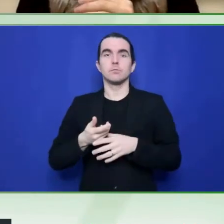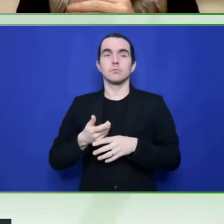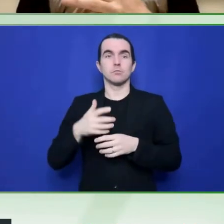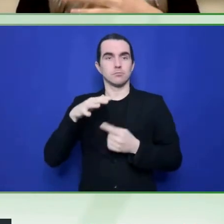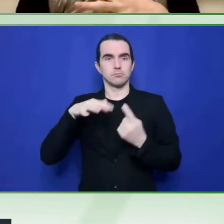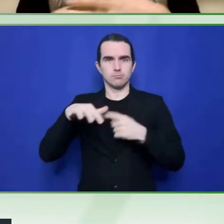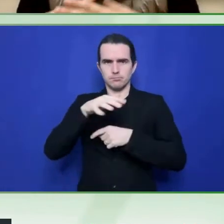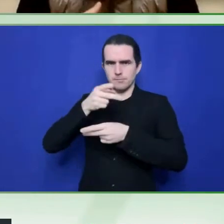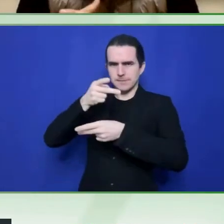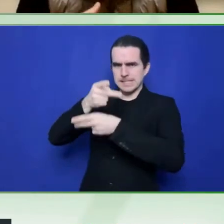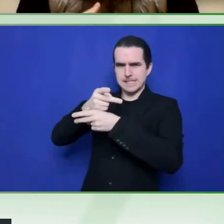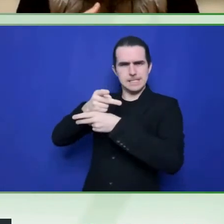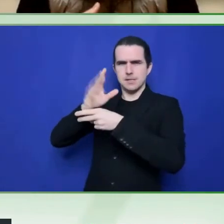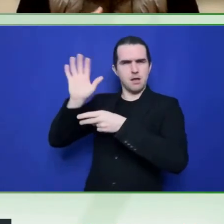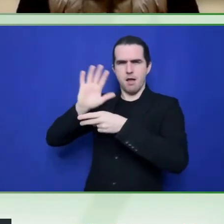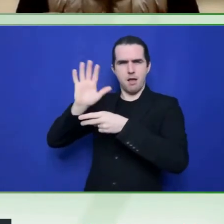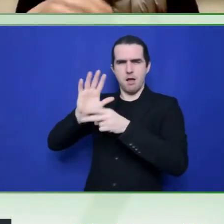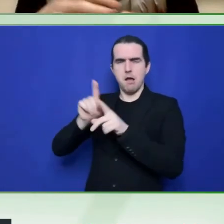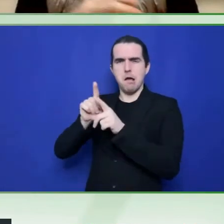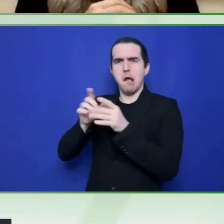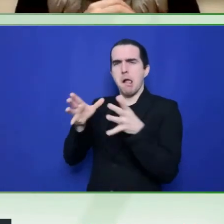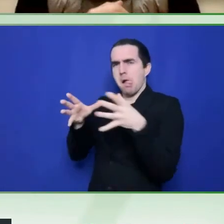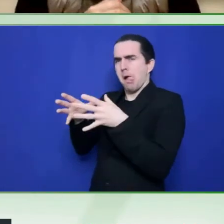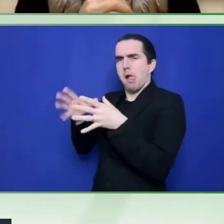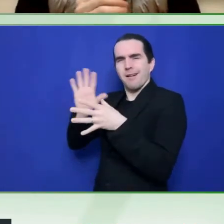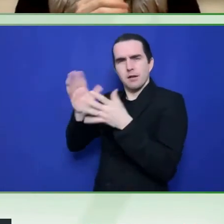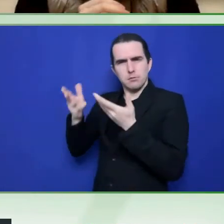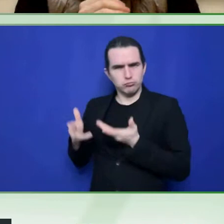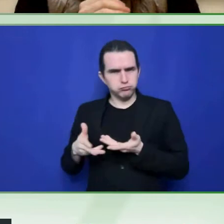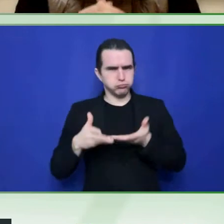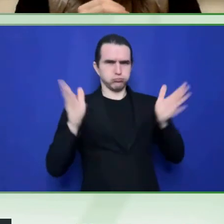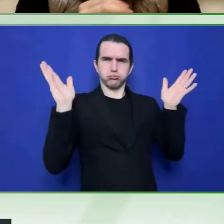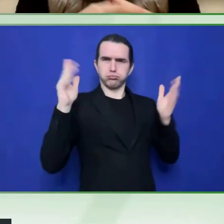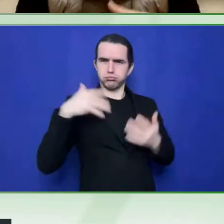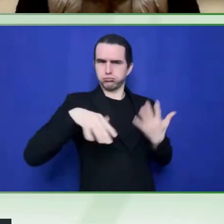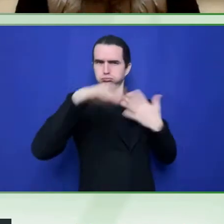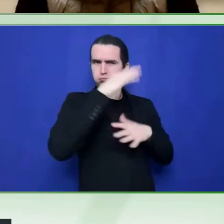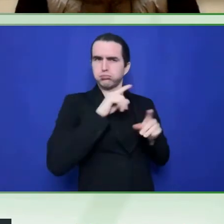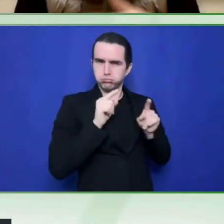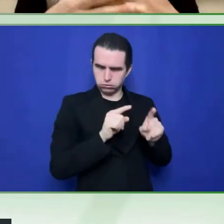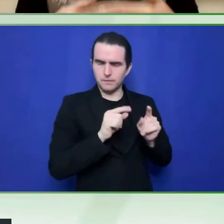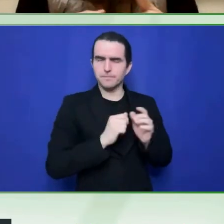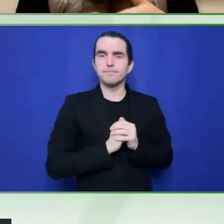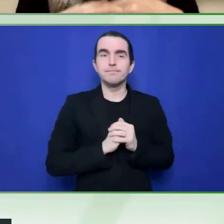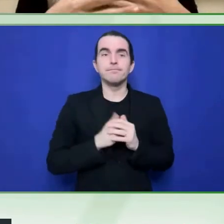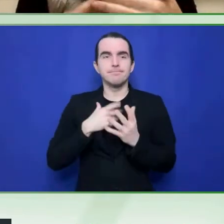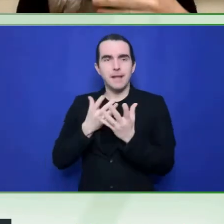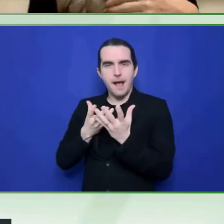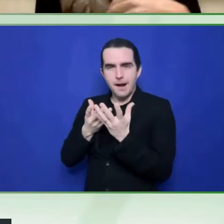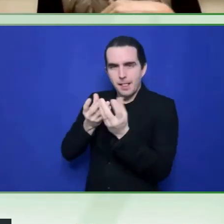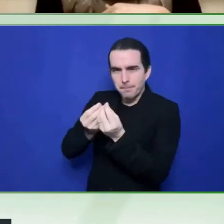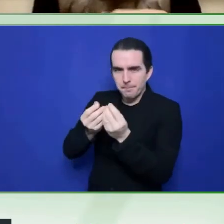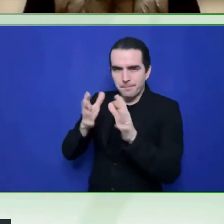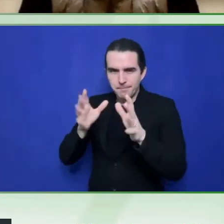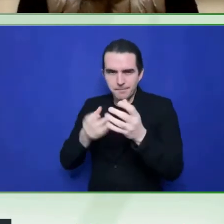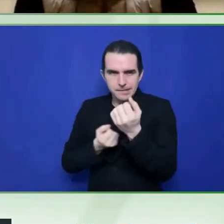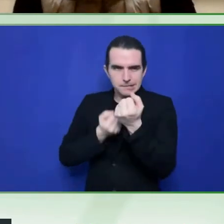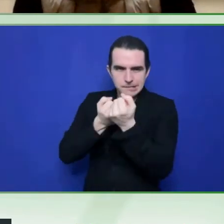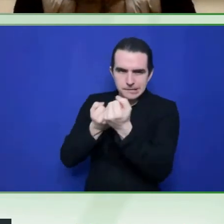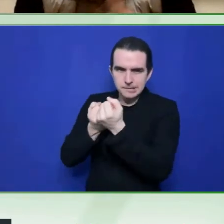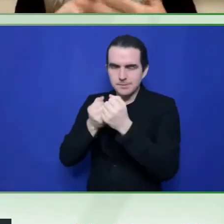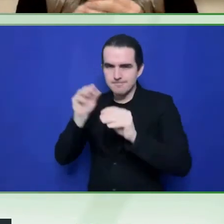with disabilities and without disabilities. And now currently they have 17 people in the fifth, which is Flex Inclusive